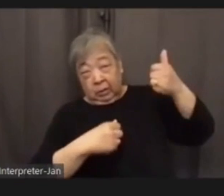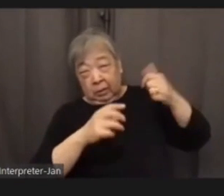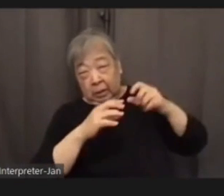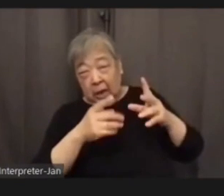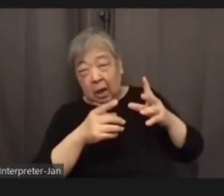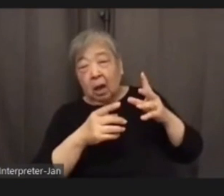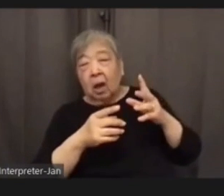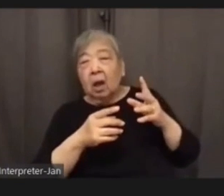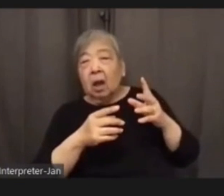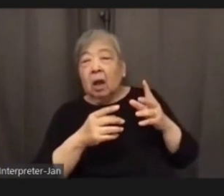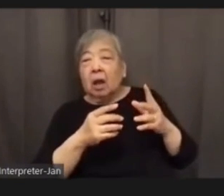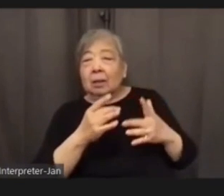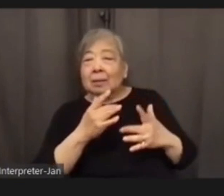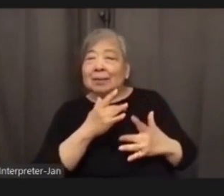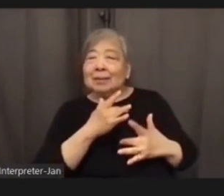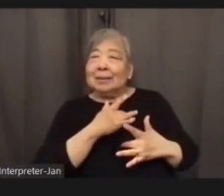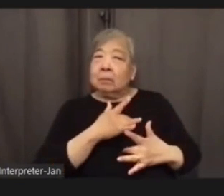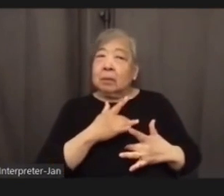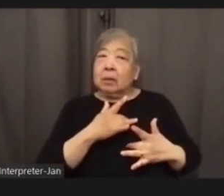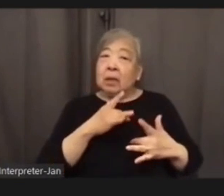elders are typically put aside